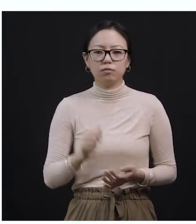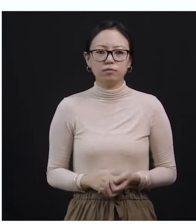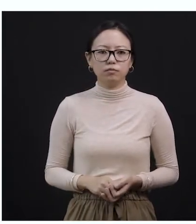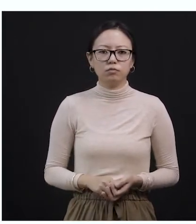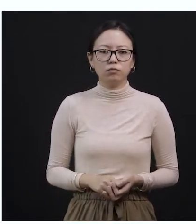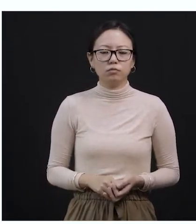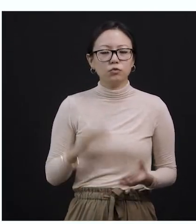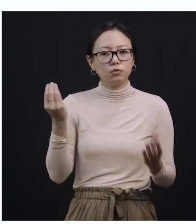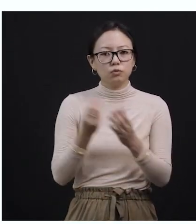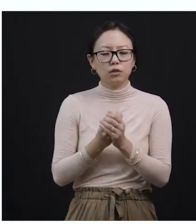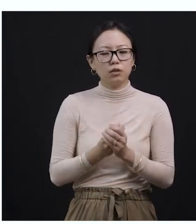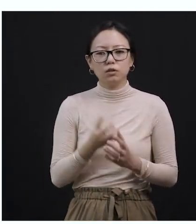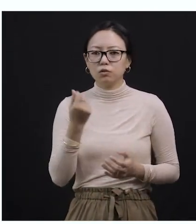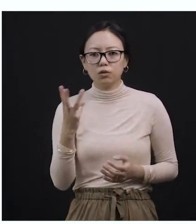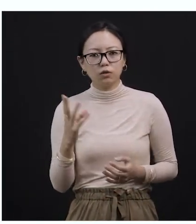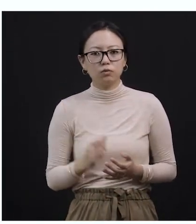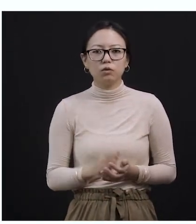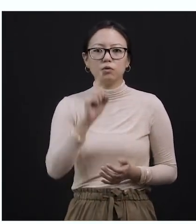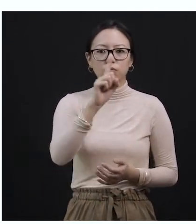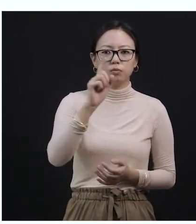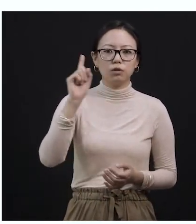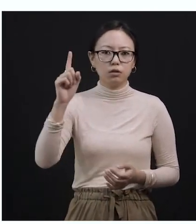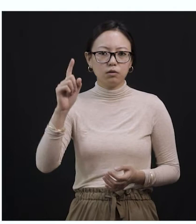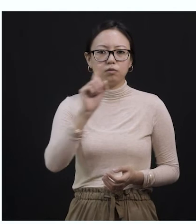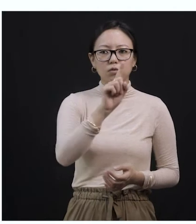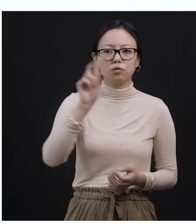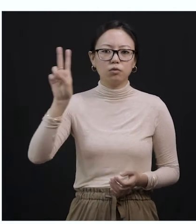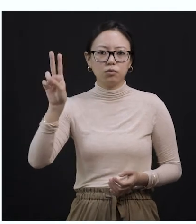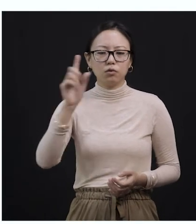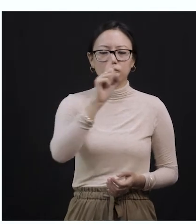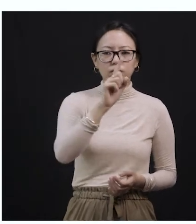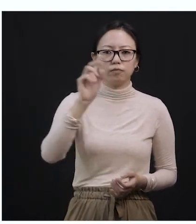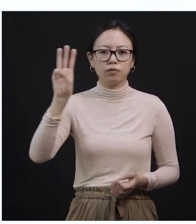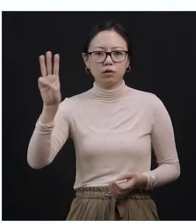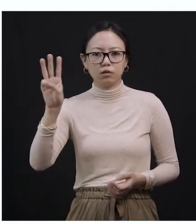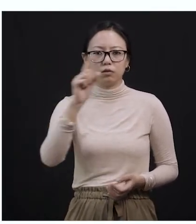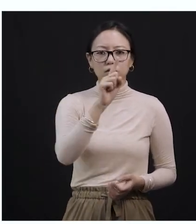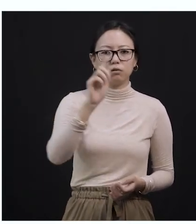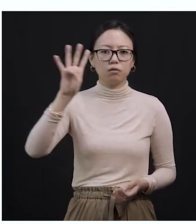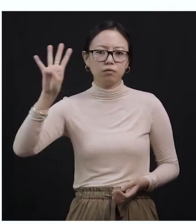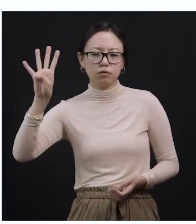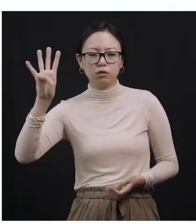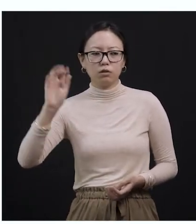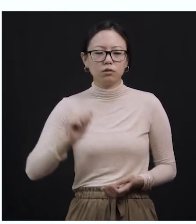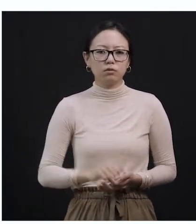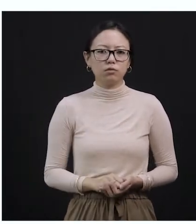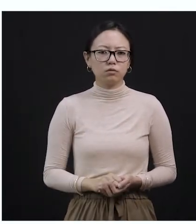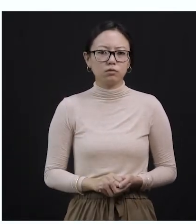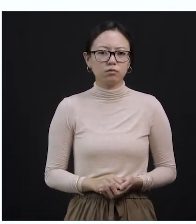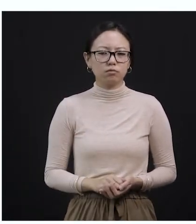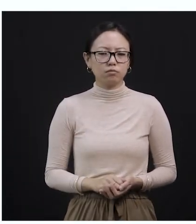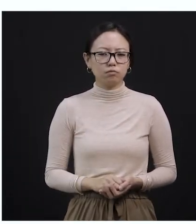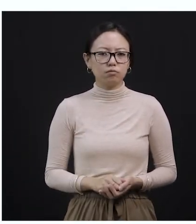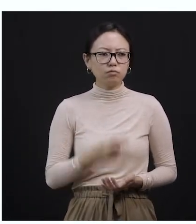count together. 11, 12, 13, 14. Now you notice